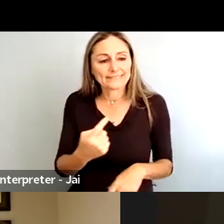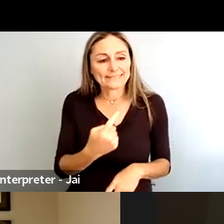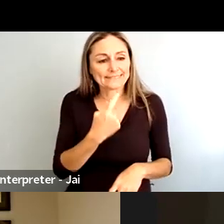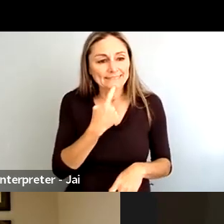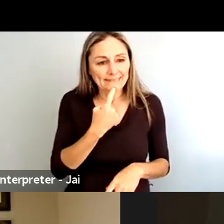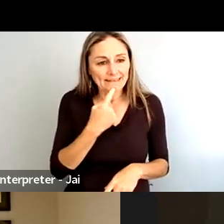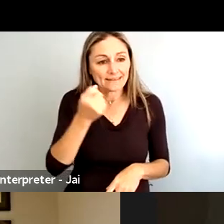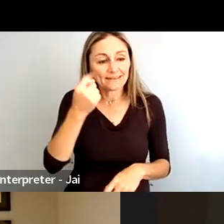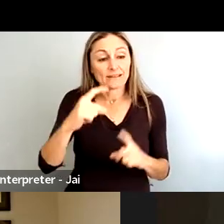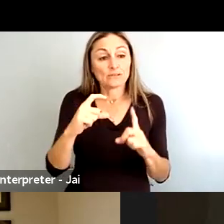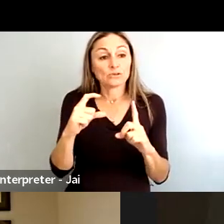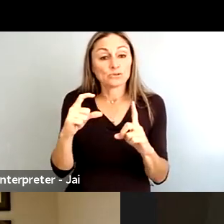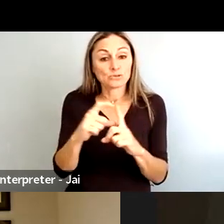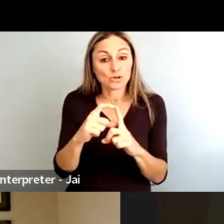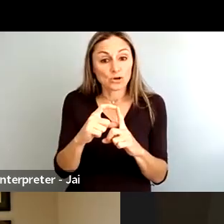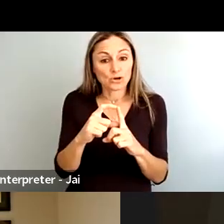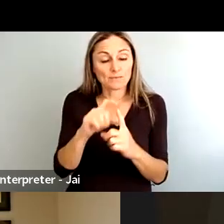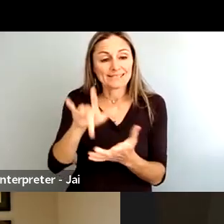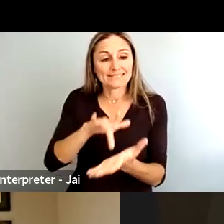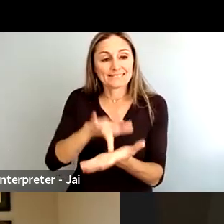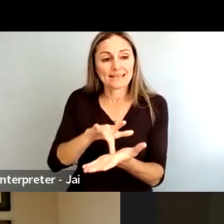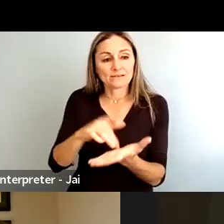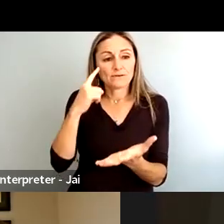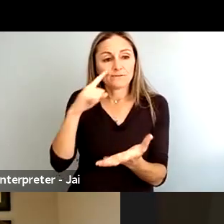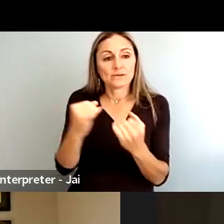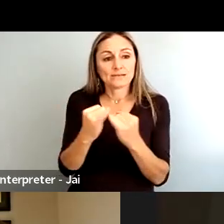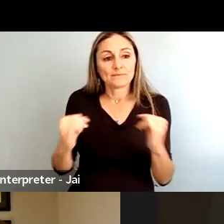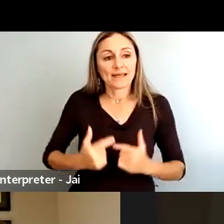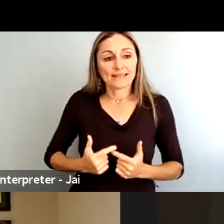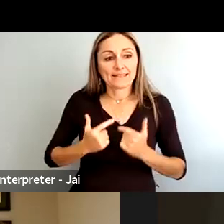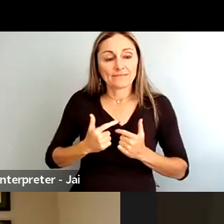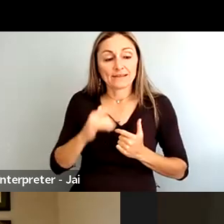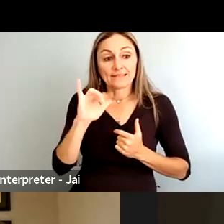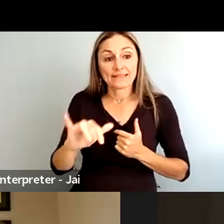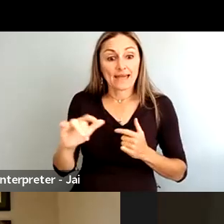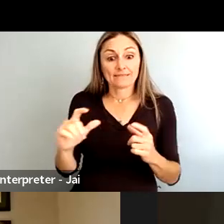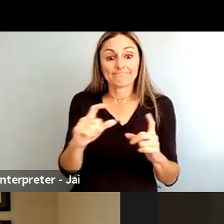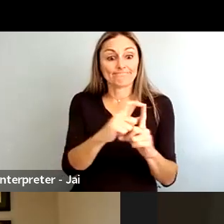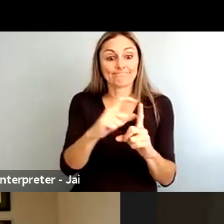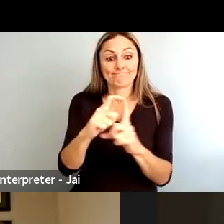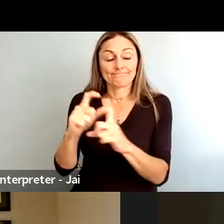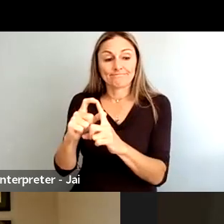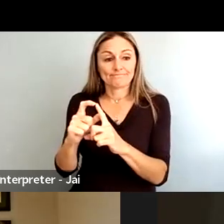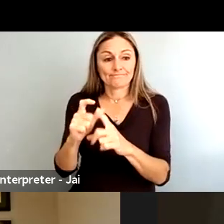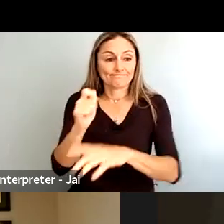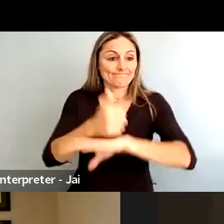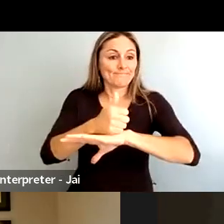the term Center for Independent Living was coined because